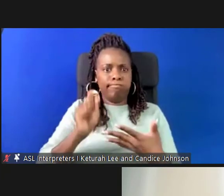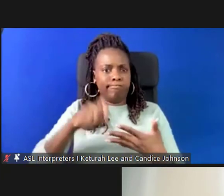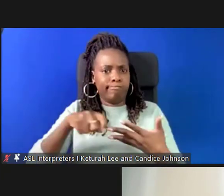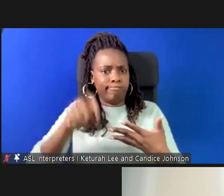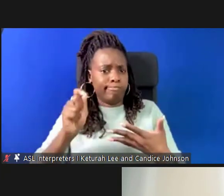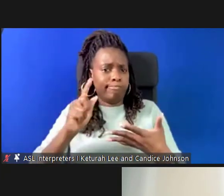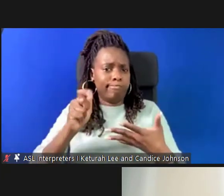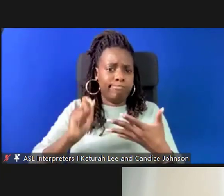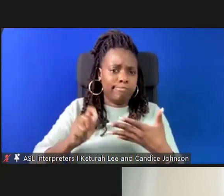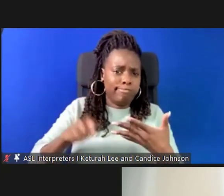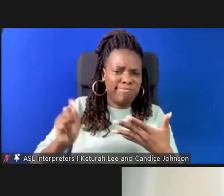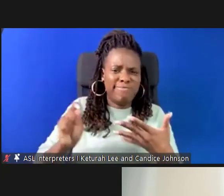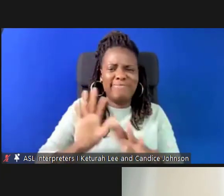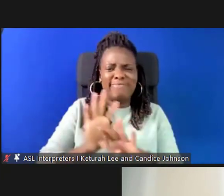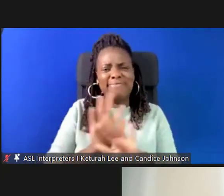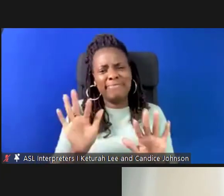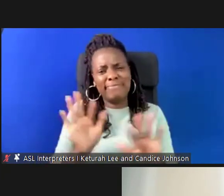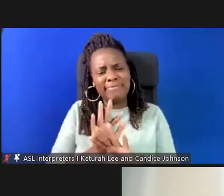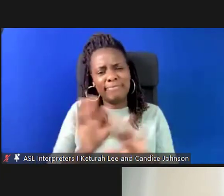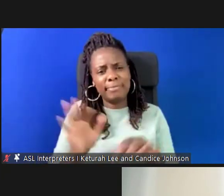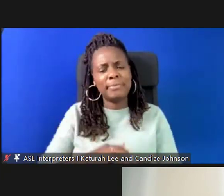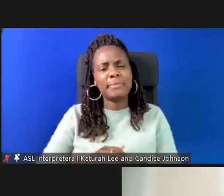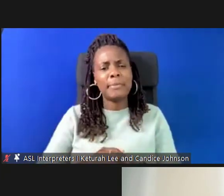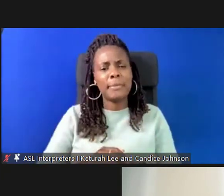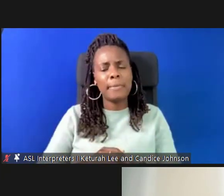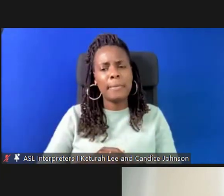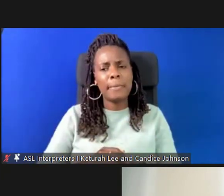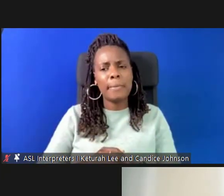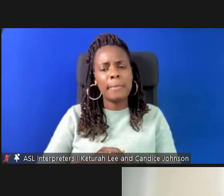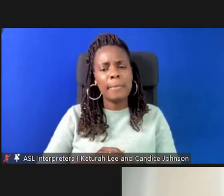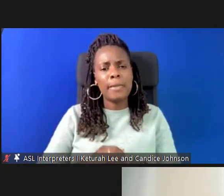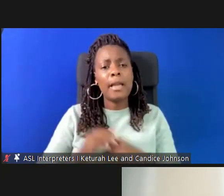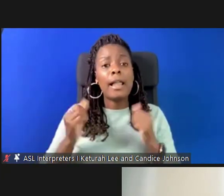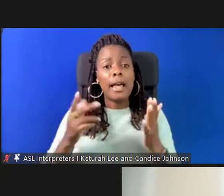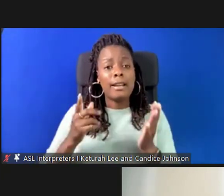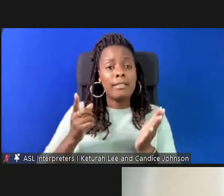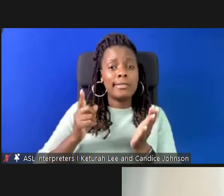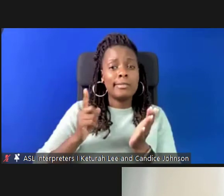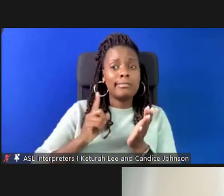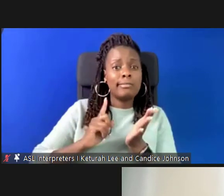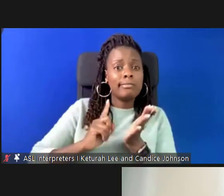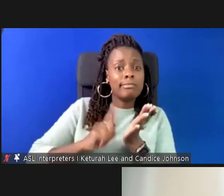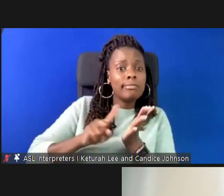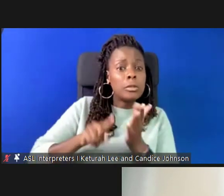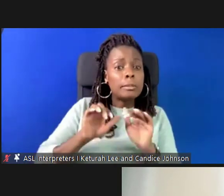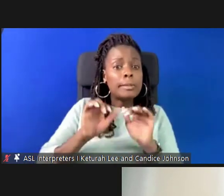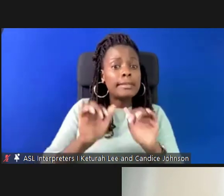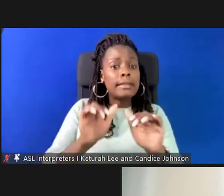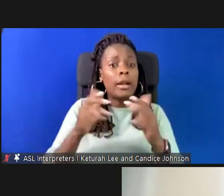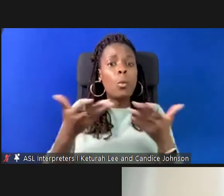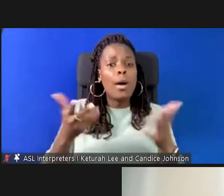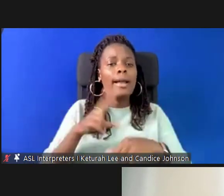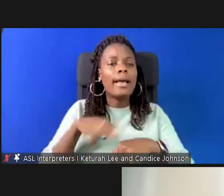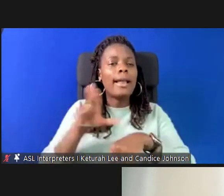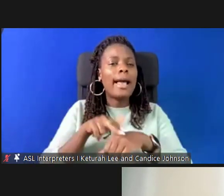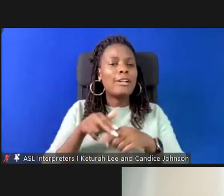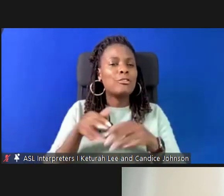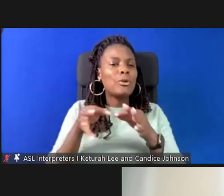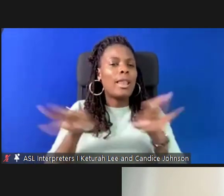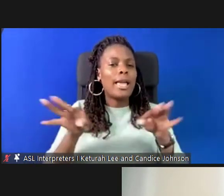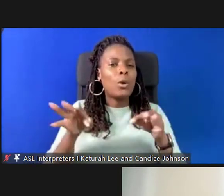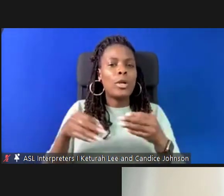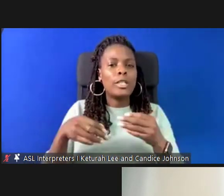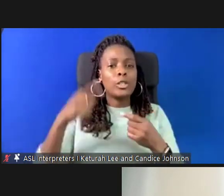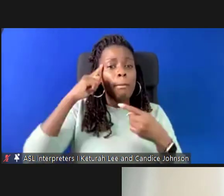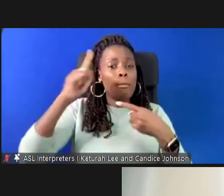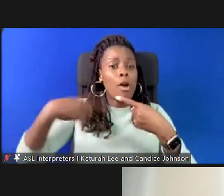right? There's also a lot of work being done in natural language processing. Is that what we should be doing instead? I was just at a conference